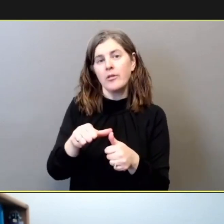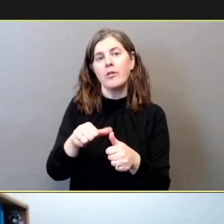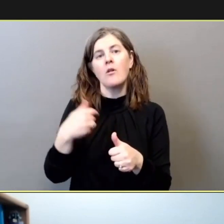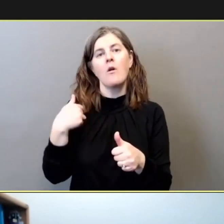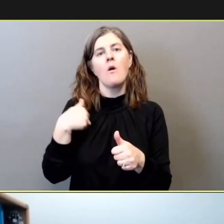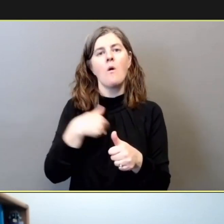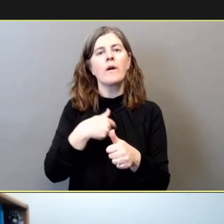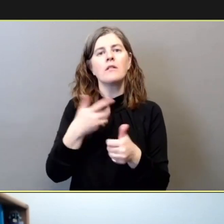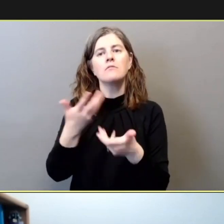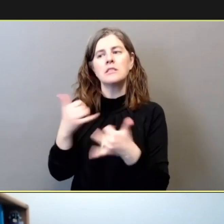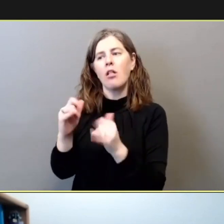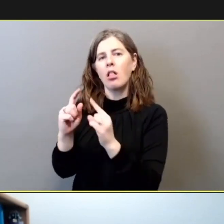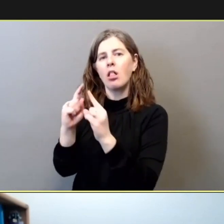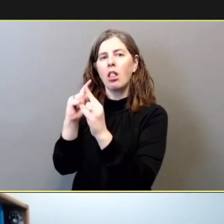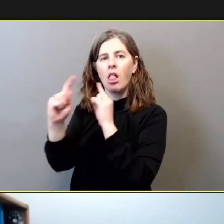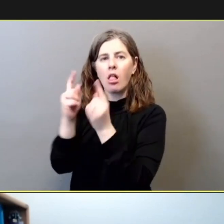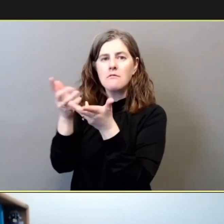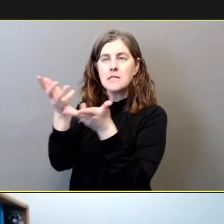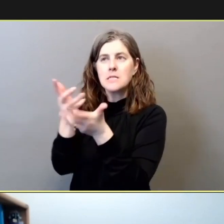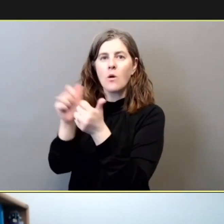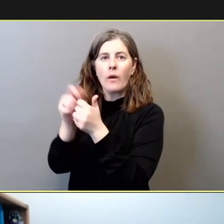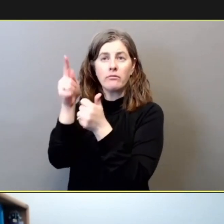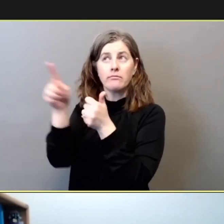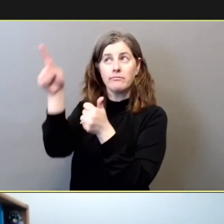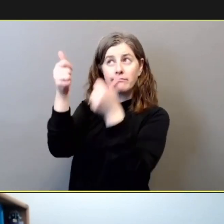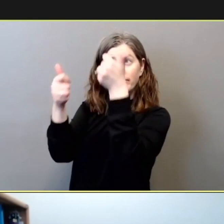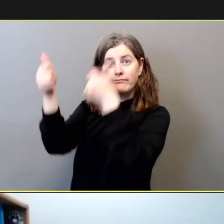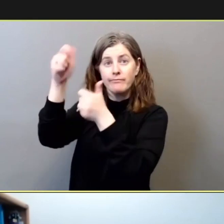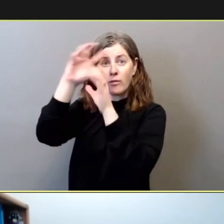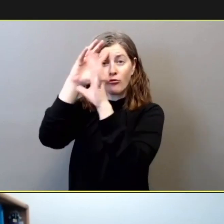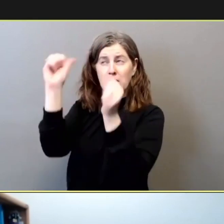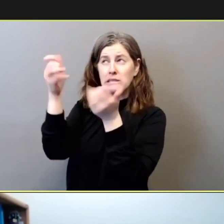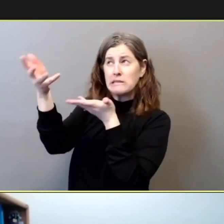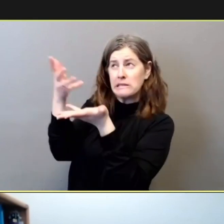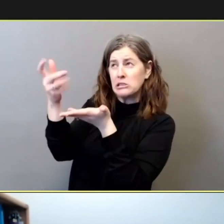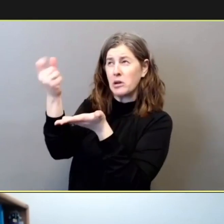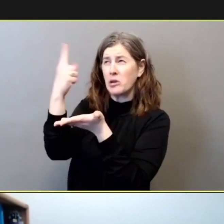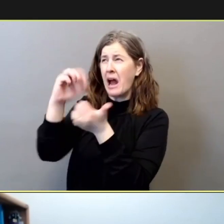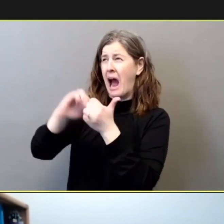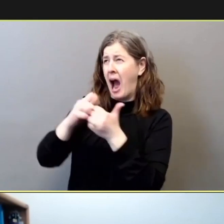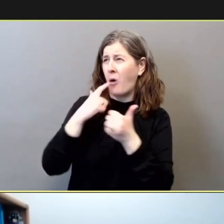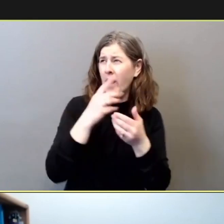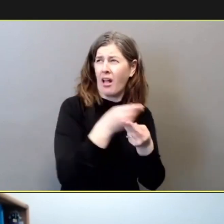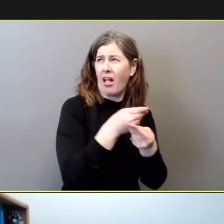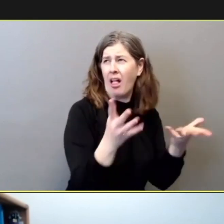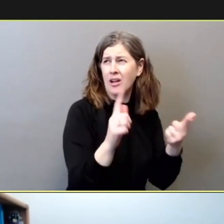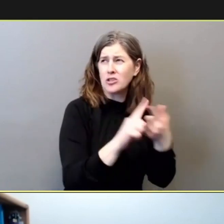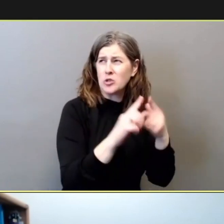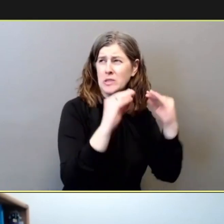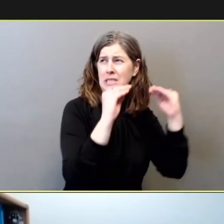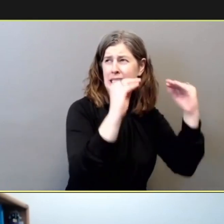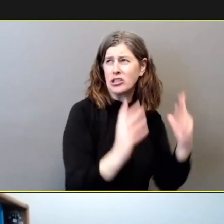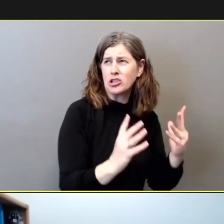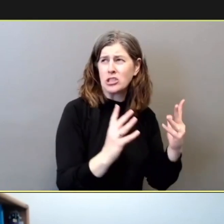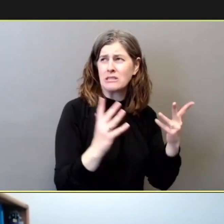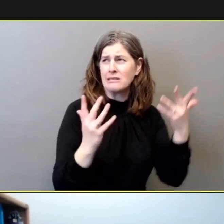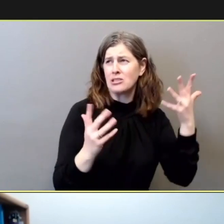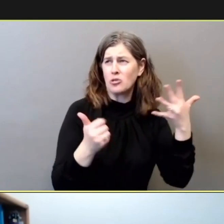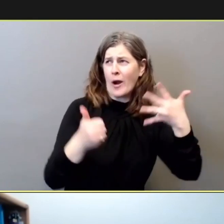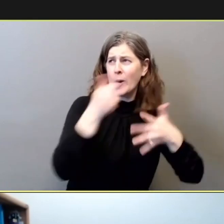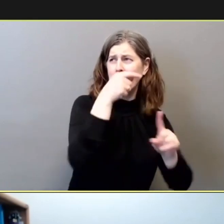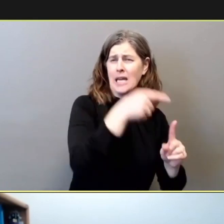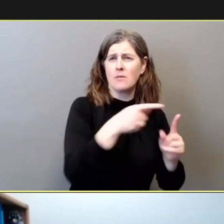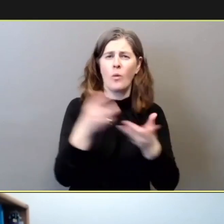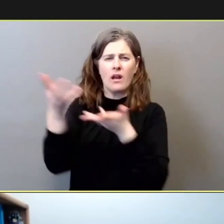in conversations with the White House to understand how we roll out this initiative to prioritize